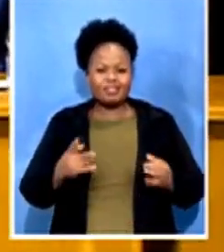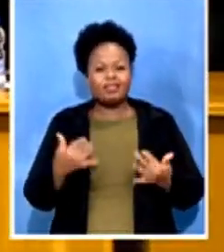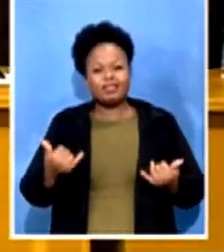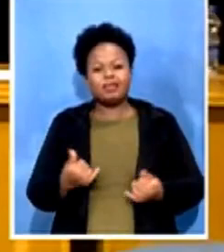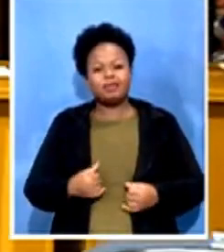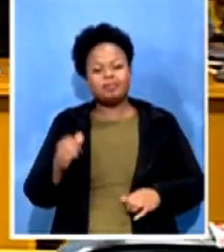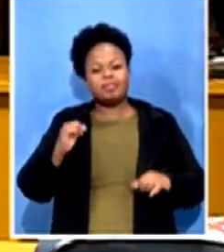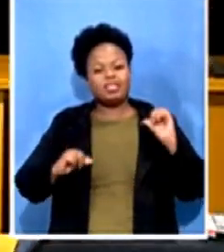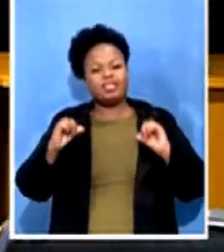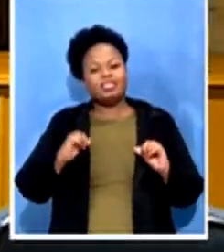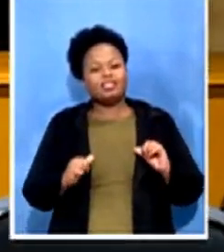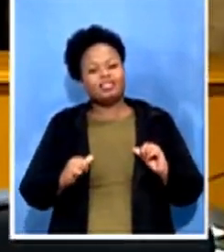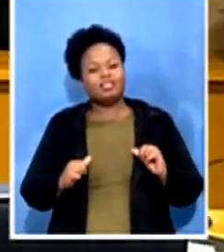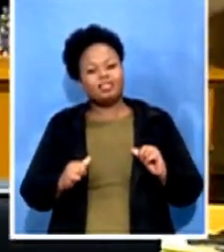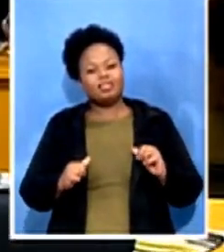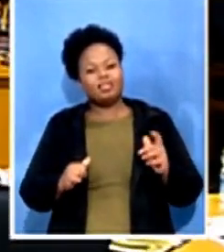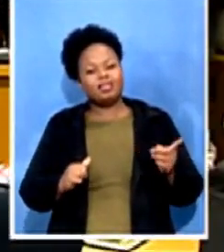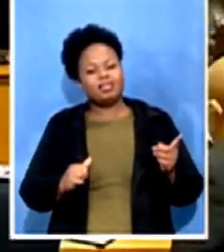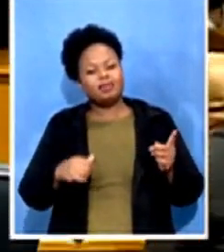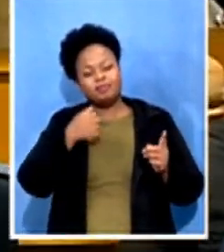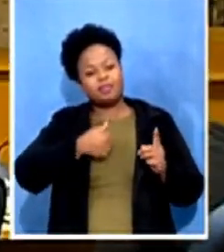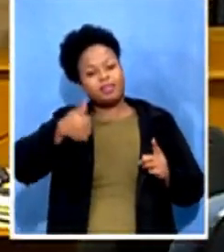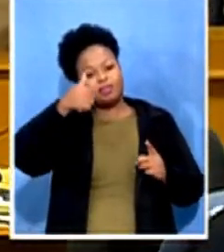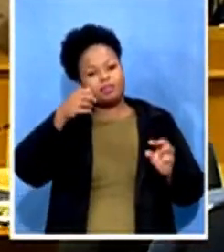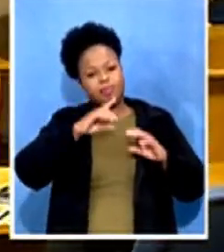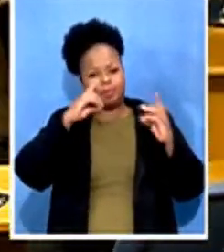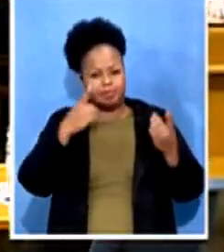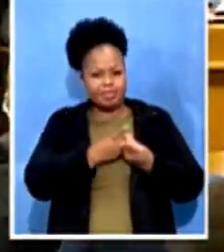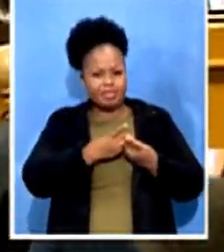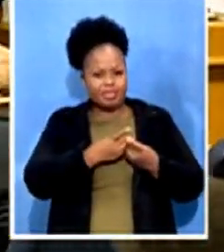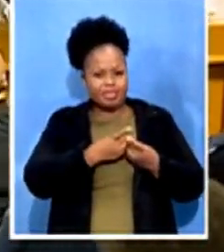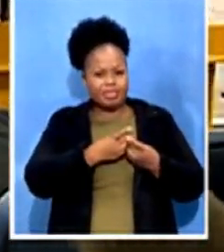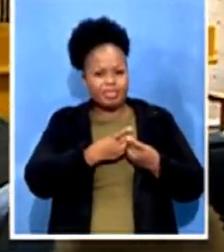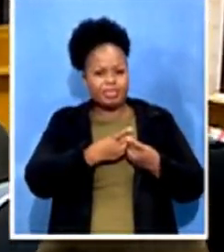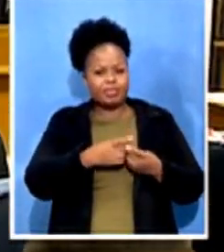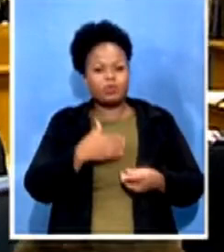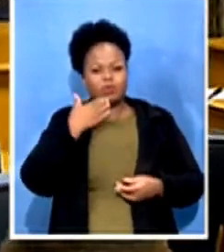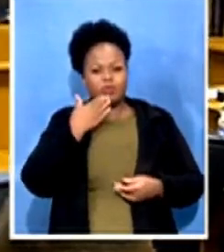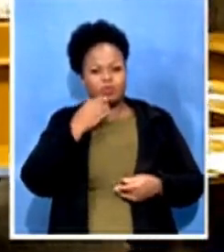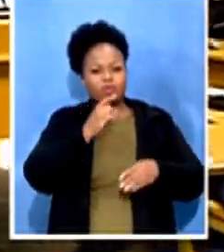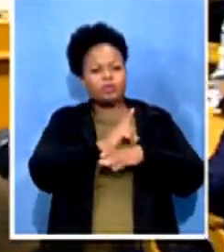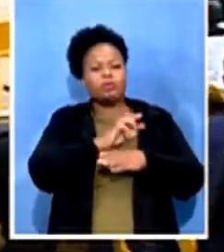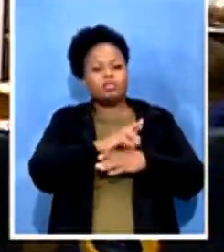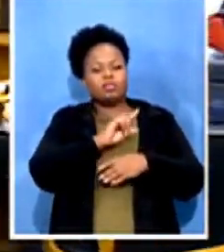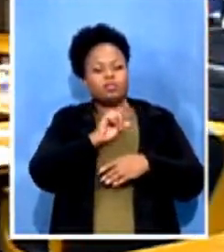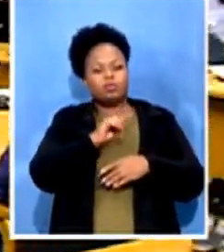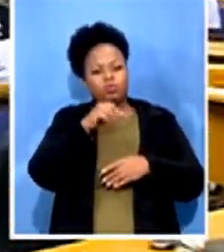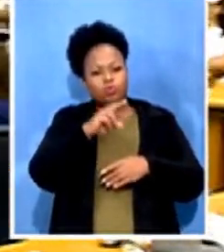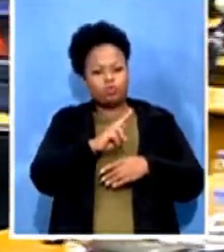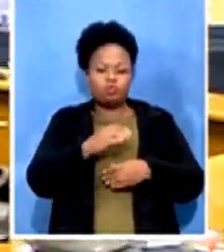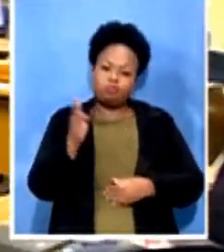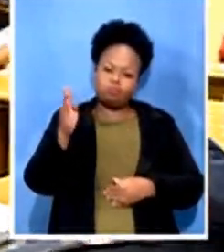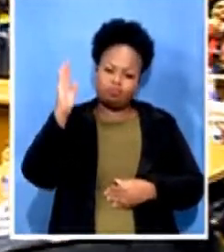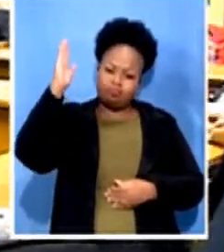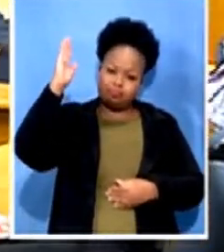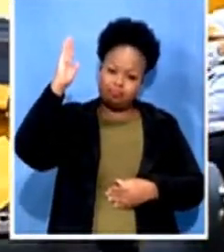acting head of department, Dr. Zumu, is here. Just raise your hand so everyone must see where all the